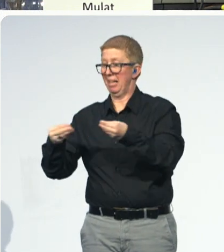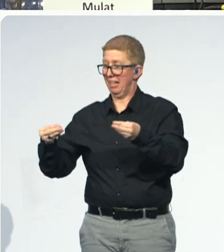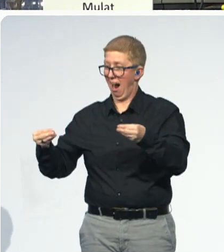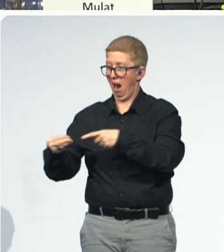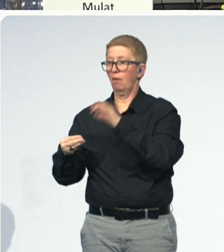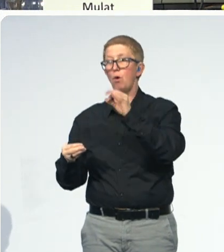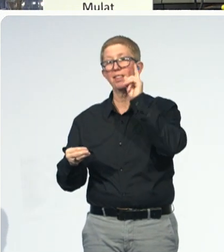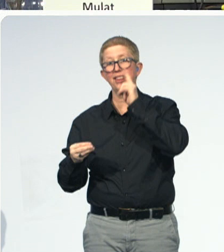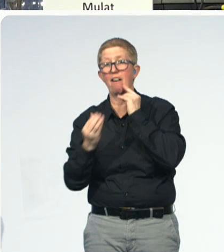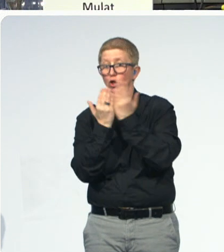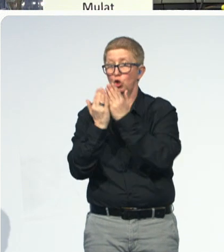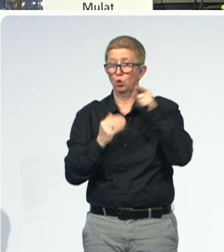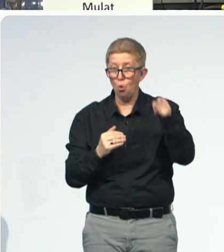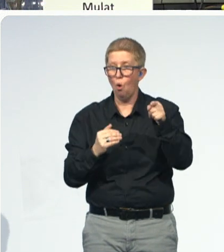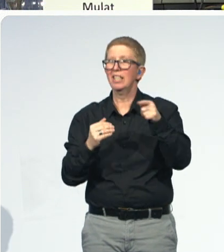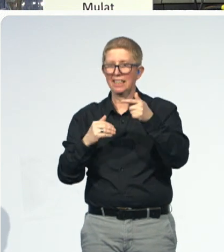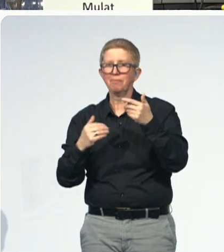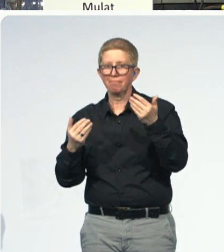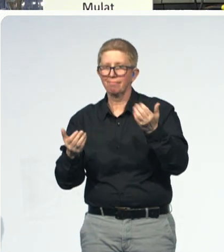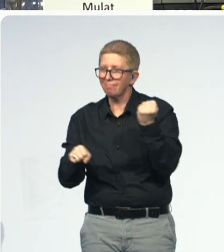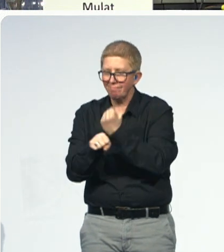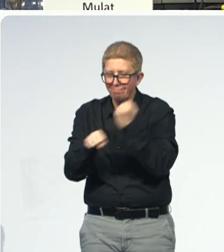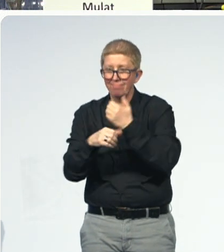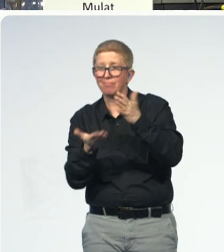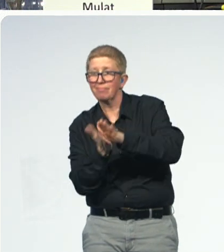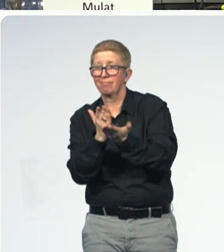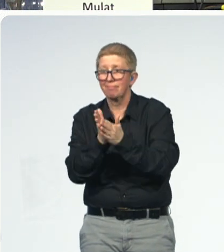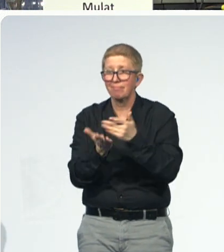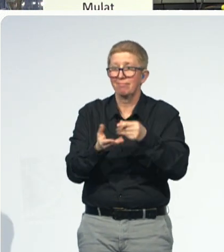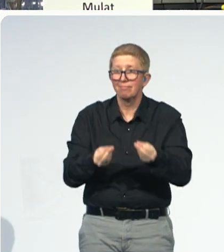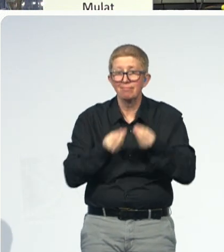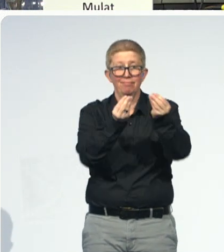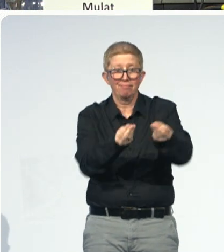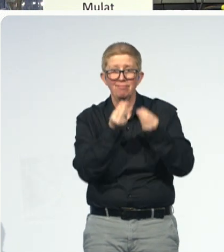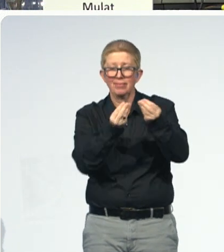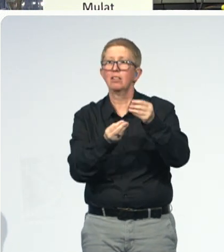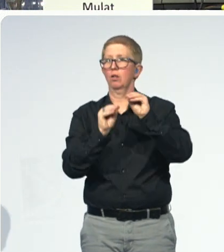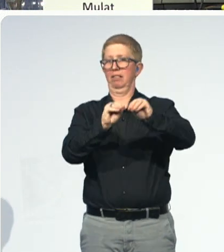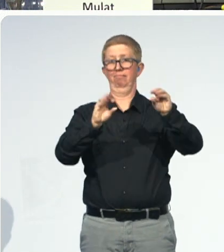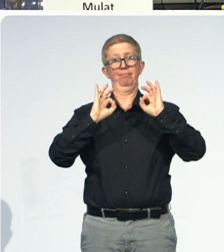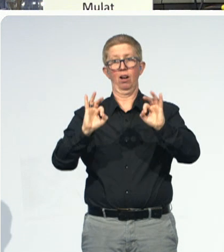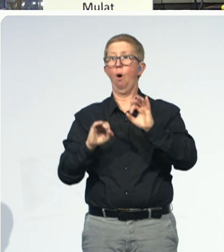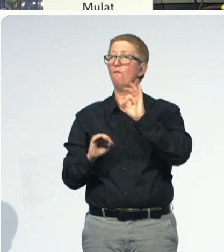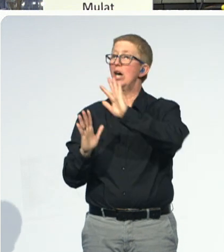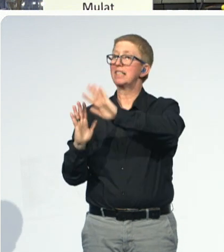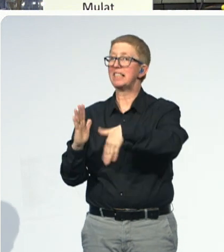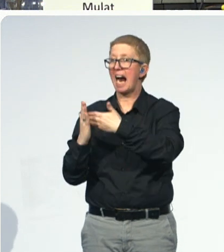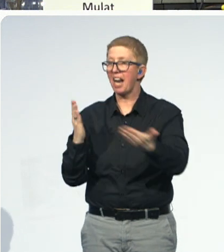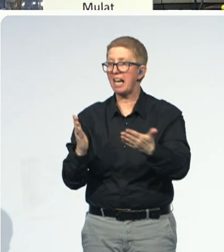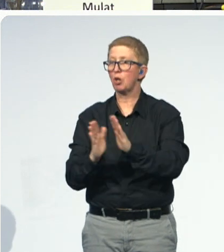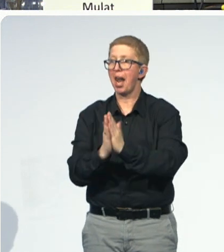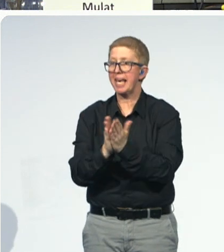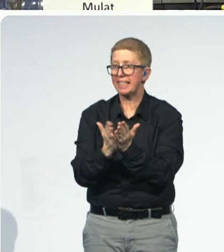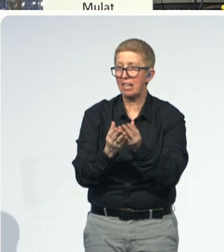prepared supplementary books, sign language dictionaries, and various kinds of